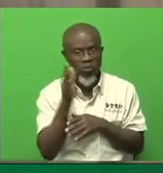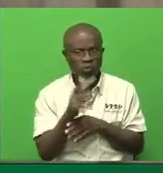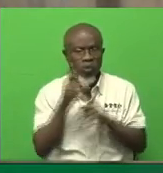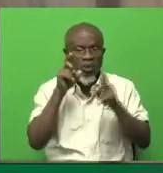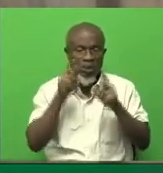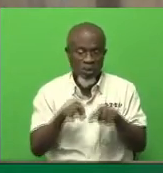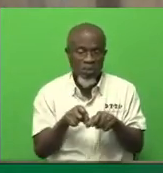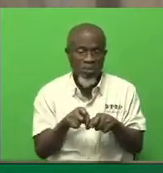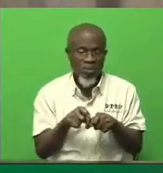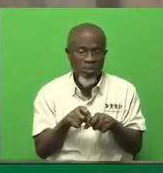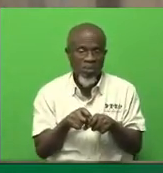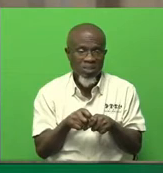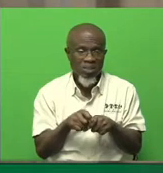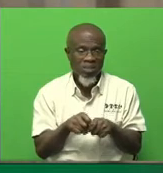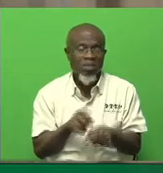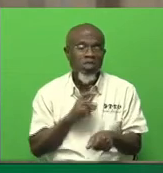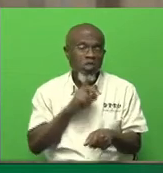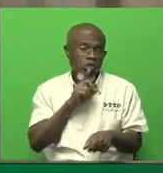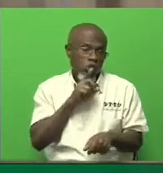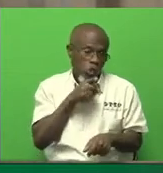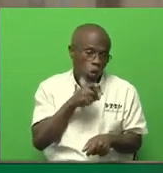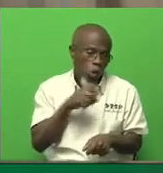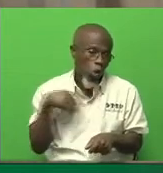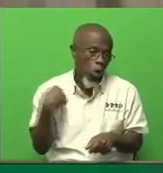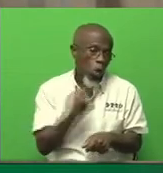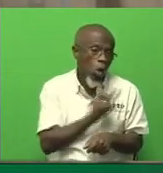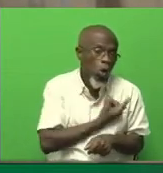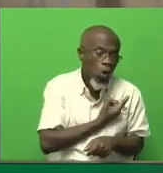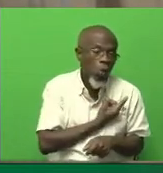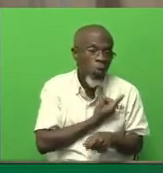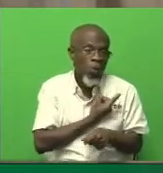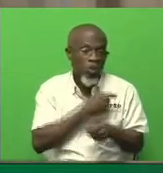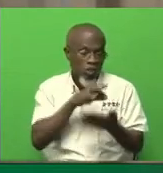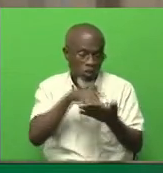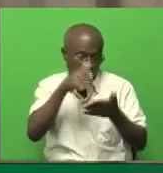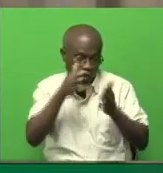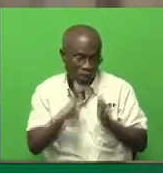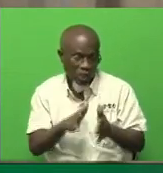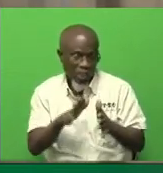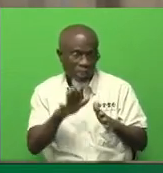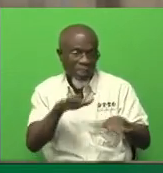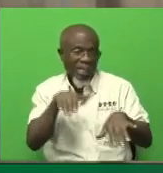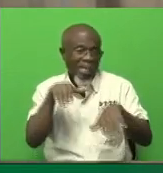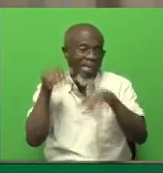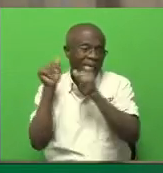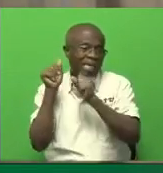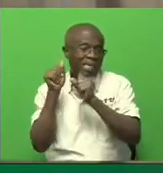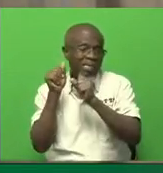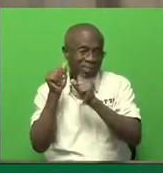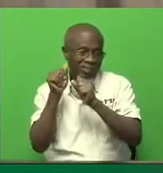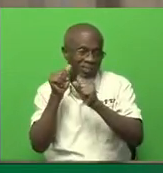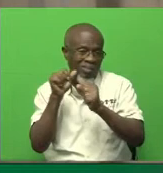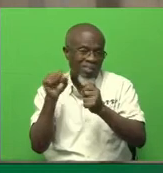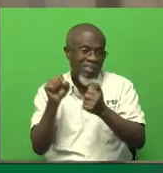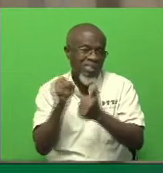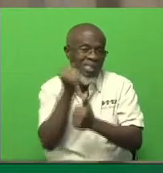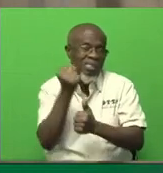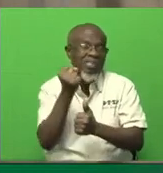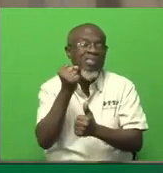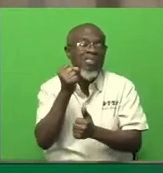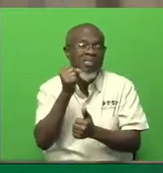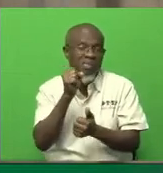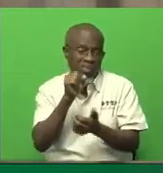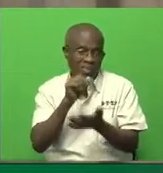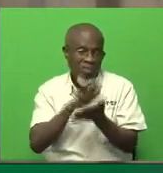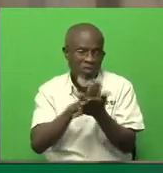ensure that our students leave secondary school with some sort of skill set all of a